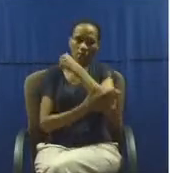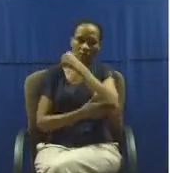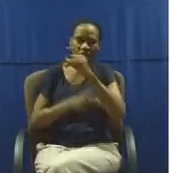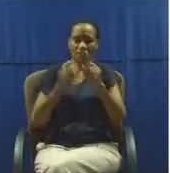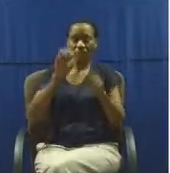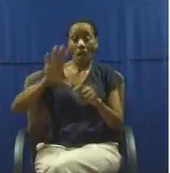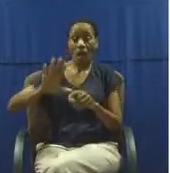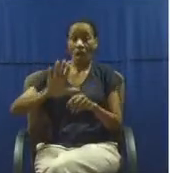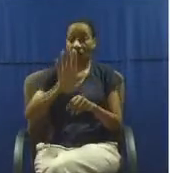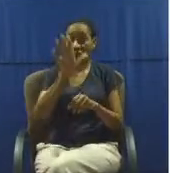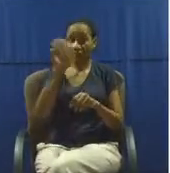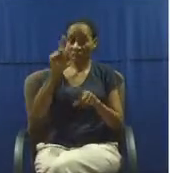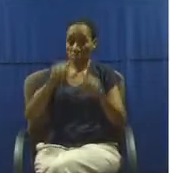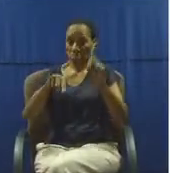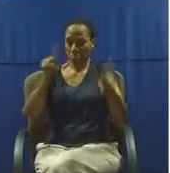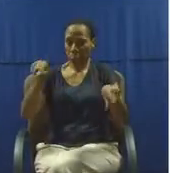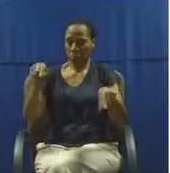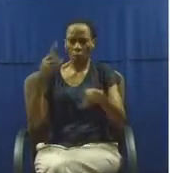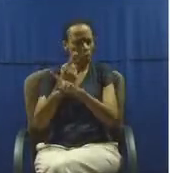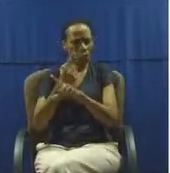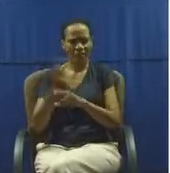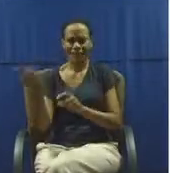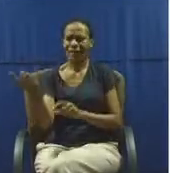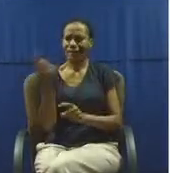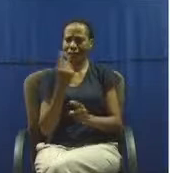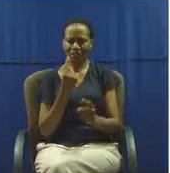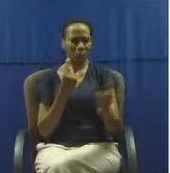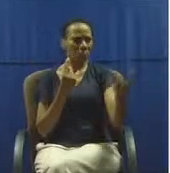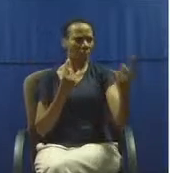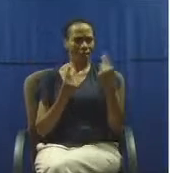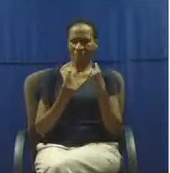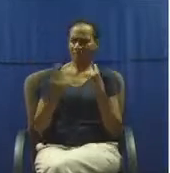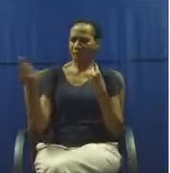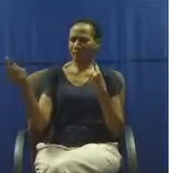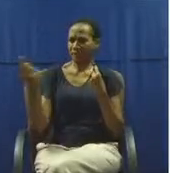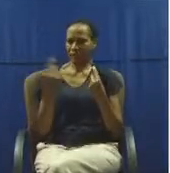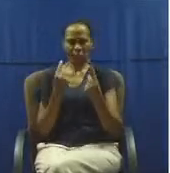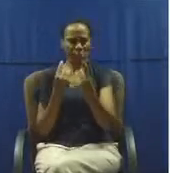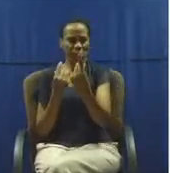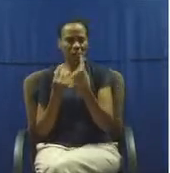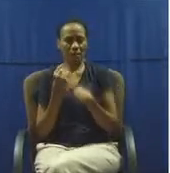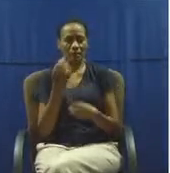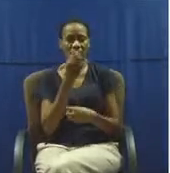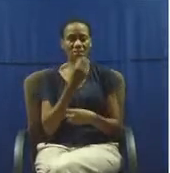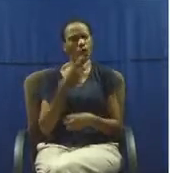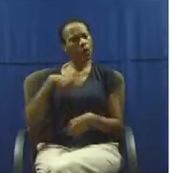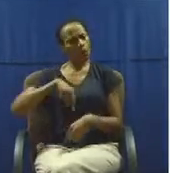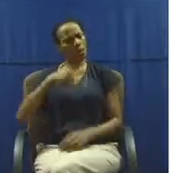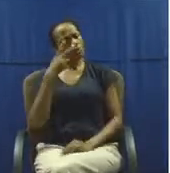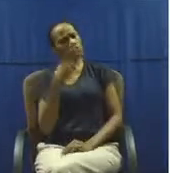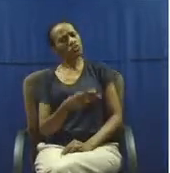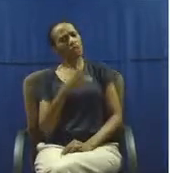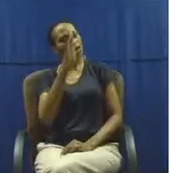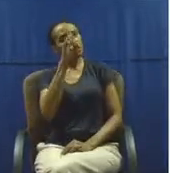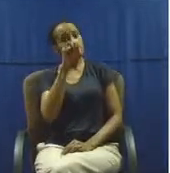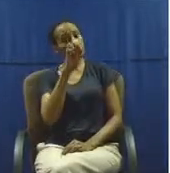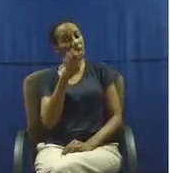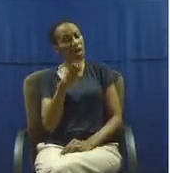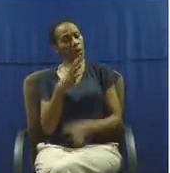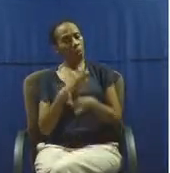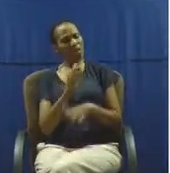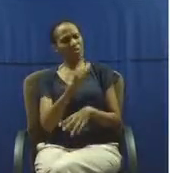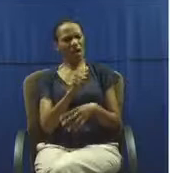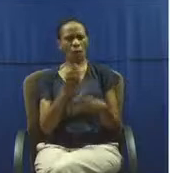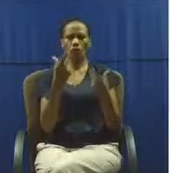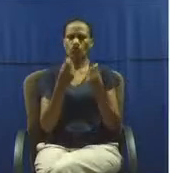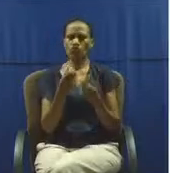continent keep coming to us and saying, we've looked at the products that Dinel produces, from